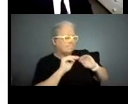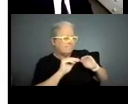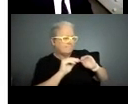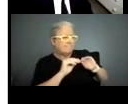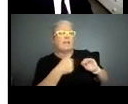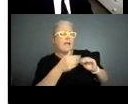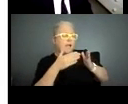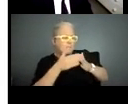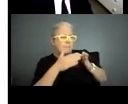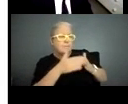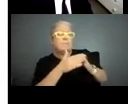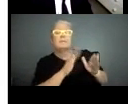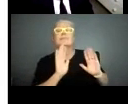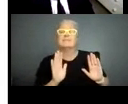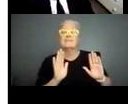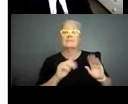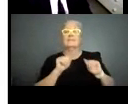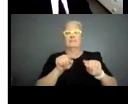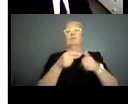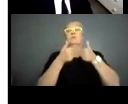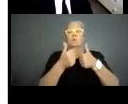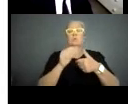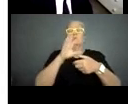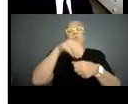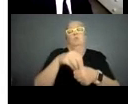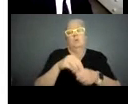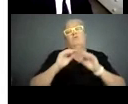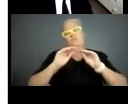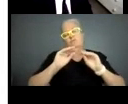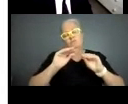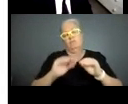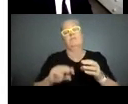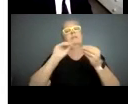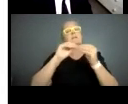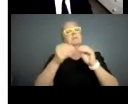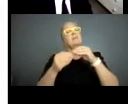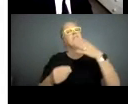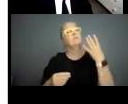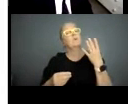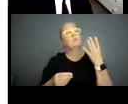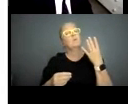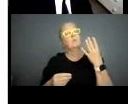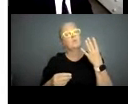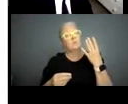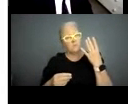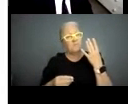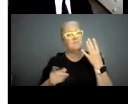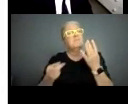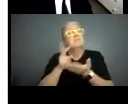that child. So that's good inclusive practice. What about number 4, Patricia with epilepsy? Number 4,